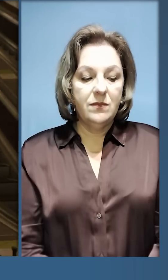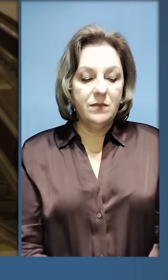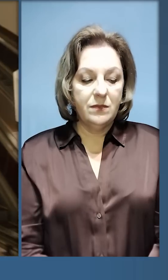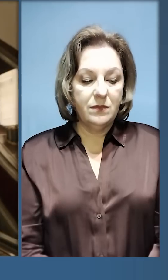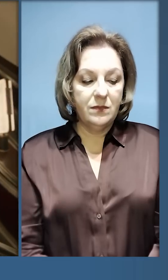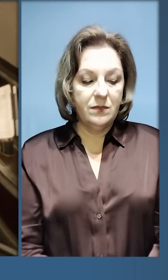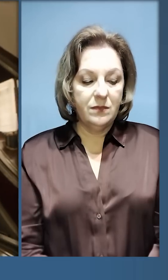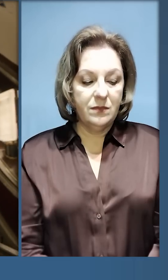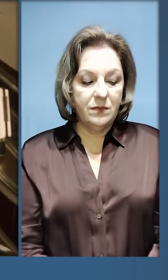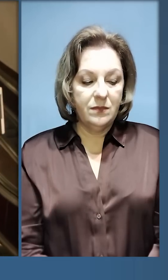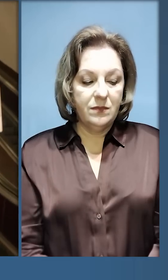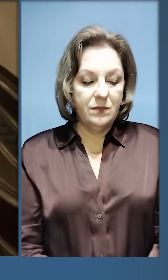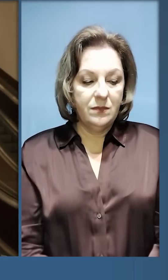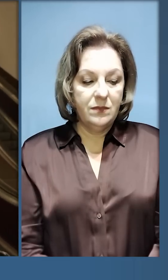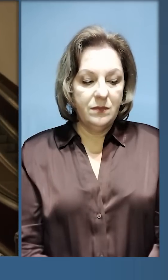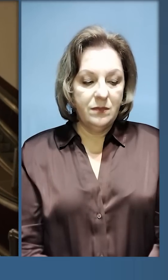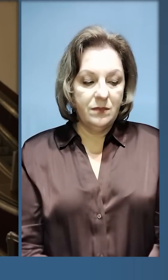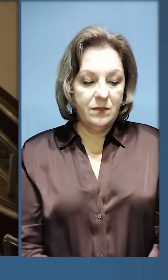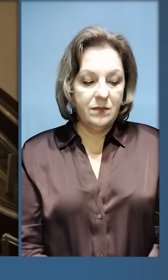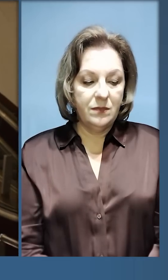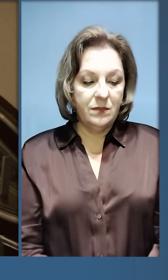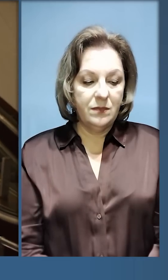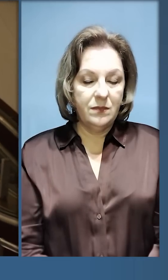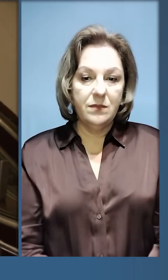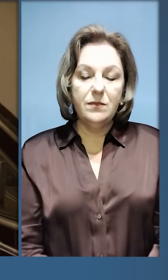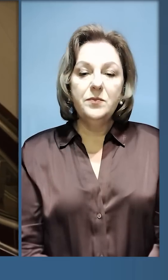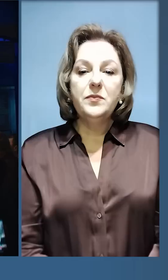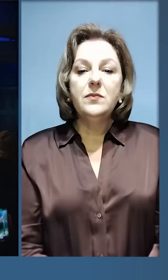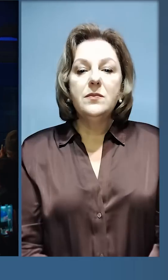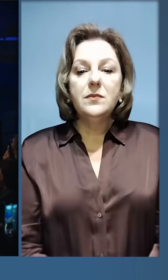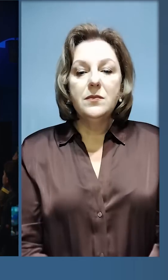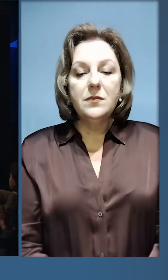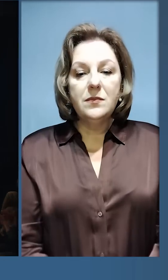Ladies and gentlemen, your president, Volodymyr Zelensky.